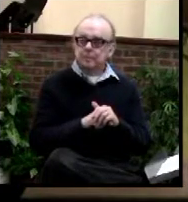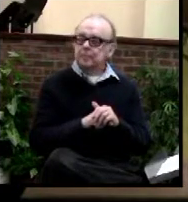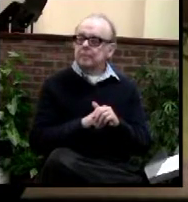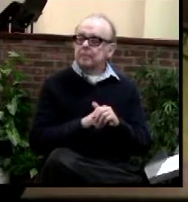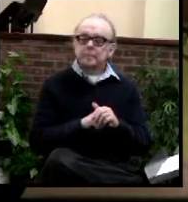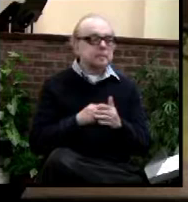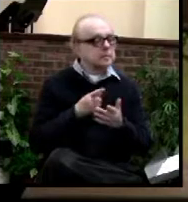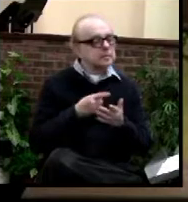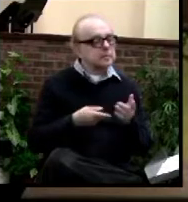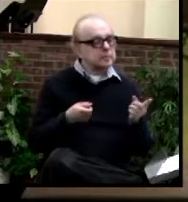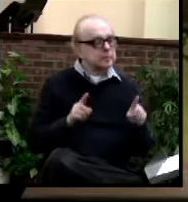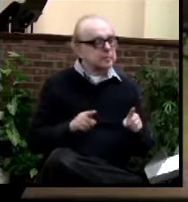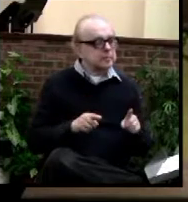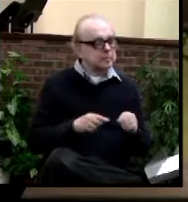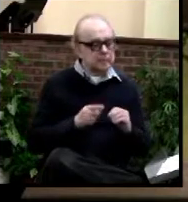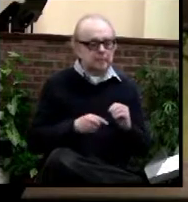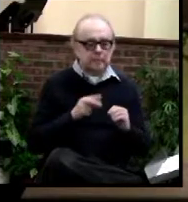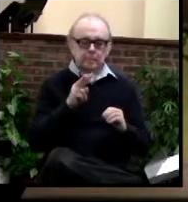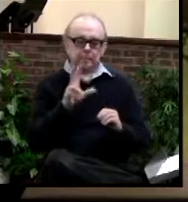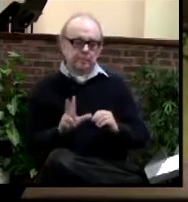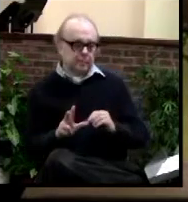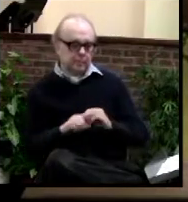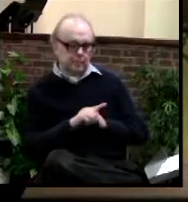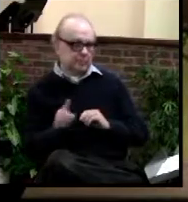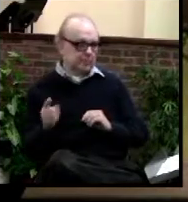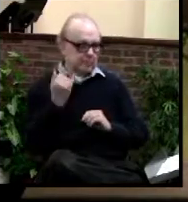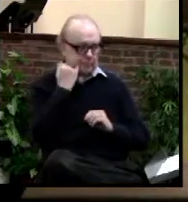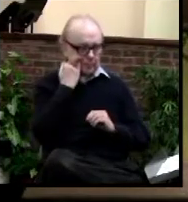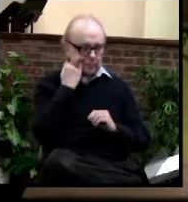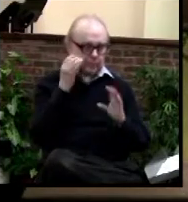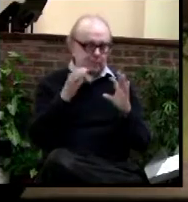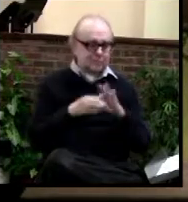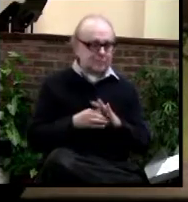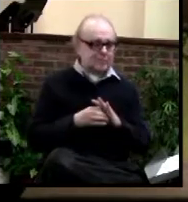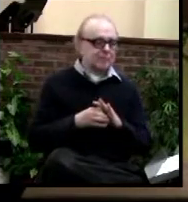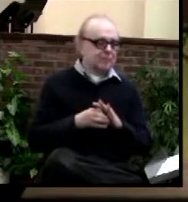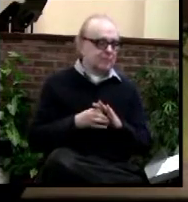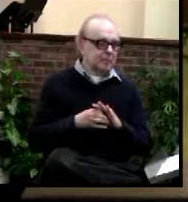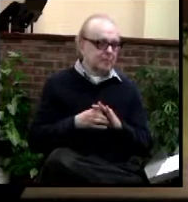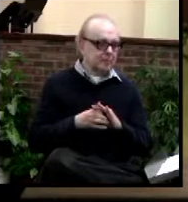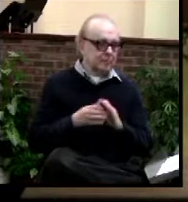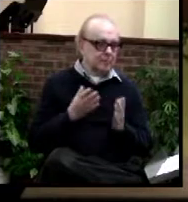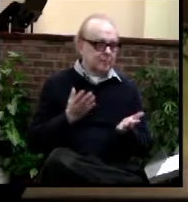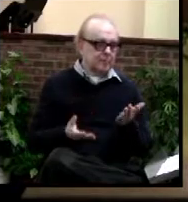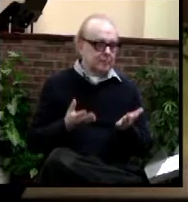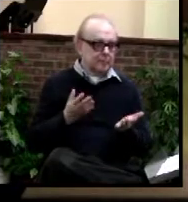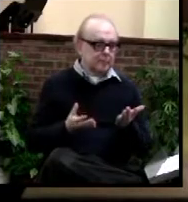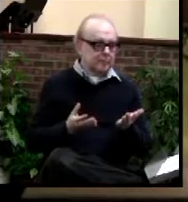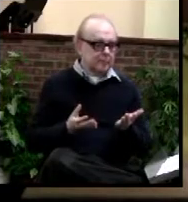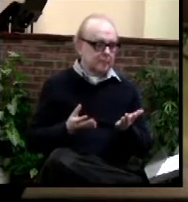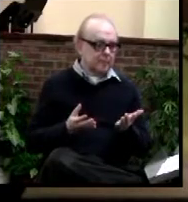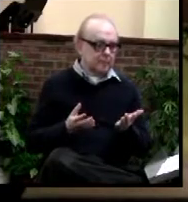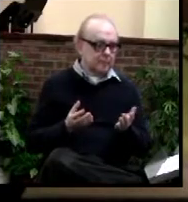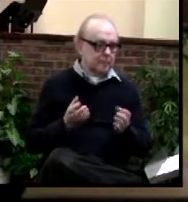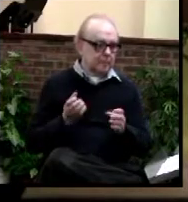what's going to happen is about two-thirds of you, if you're in a relationship, you probably are going to hit, you're in the